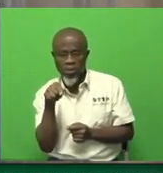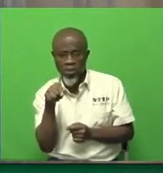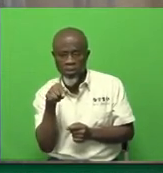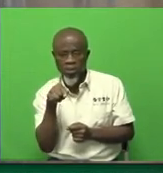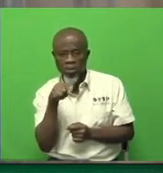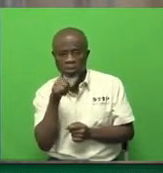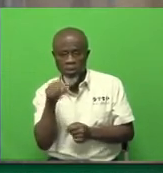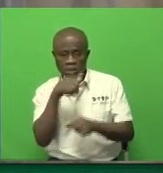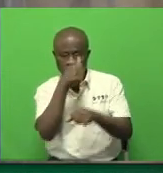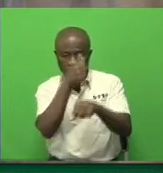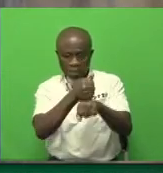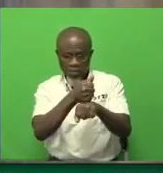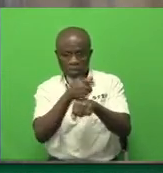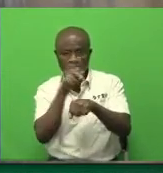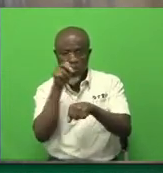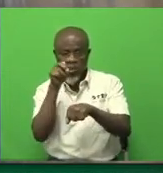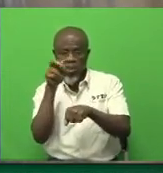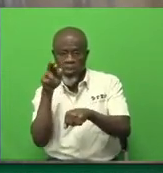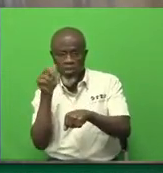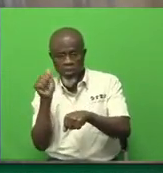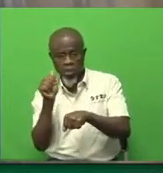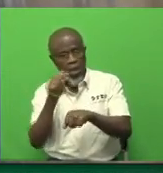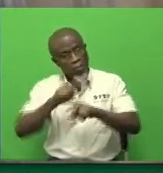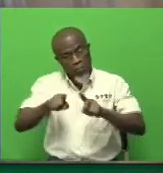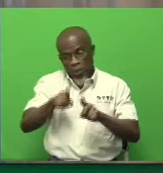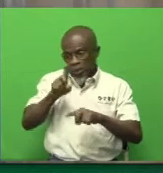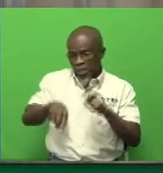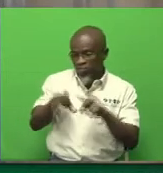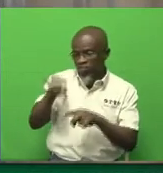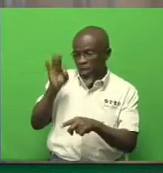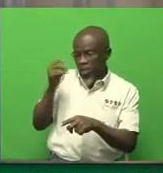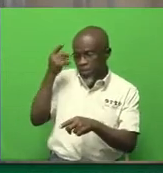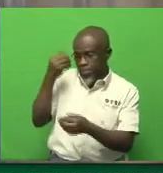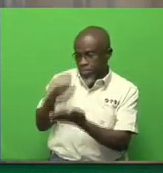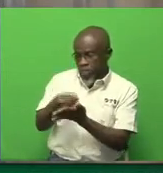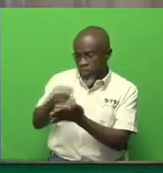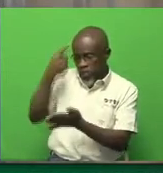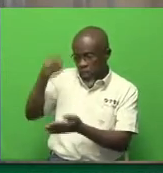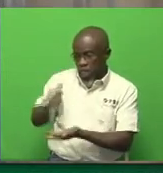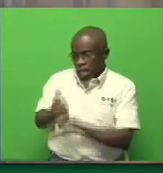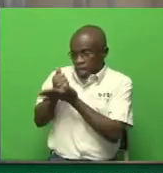and again cannot find money to help the poor people of this land